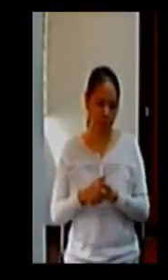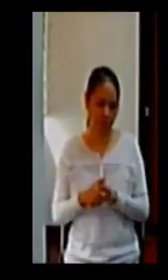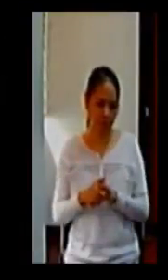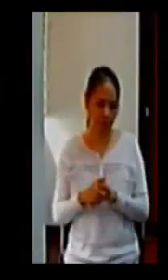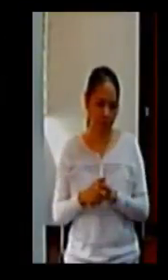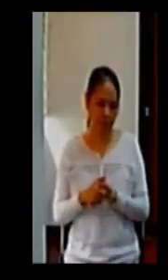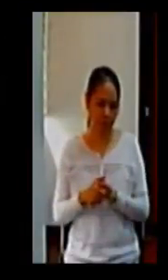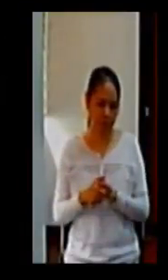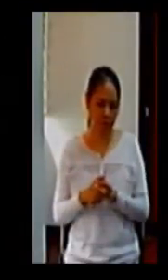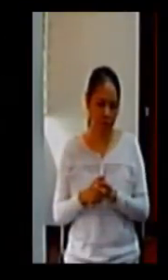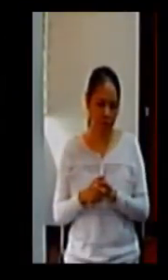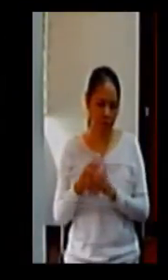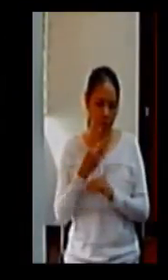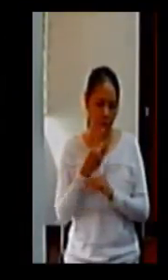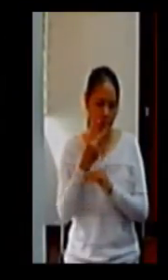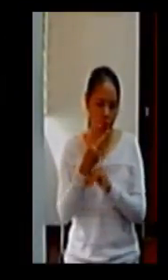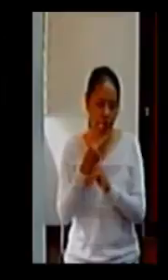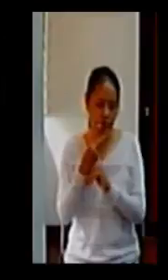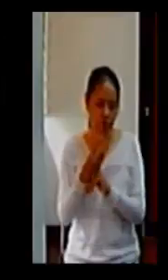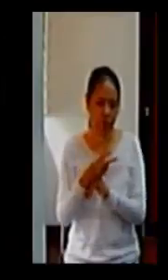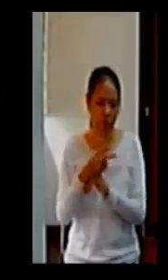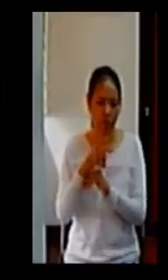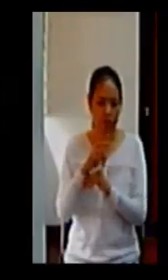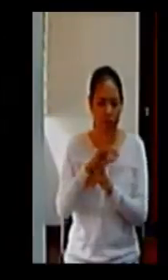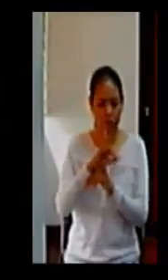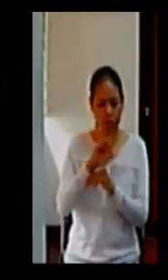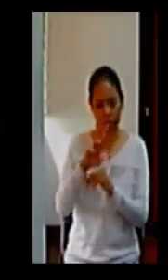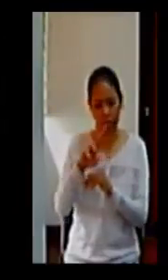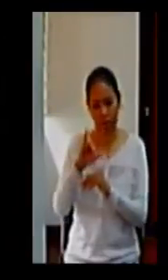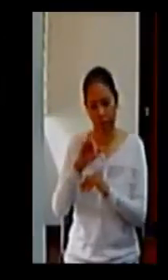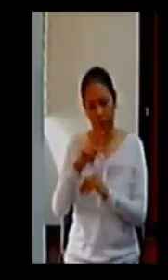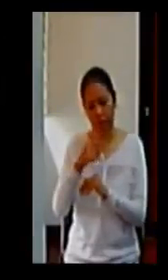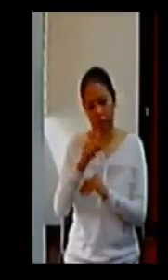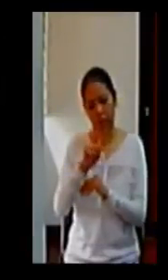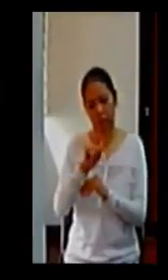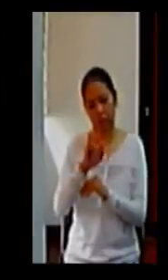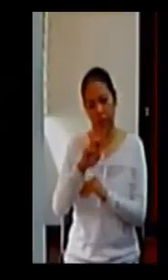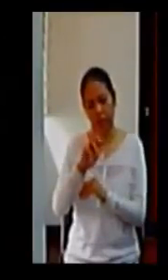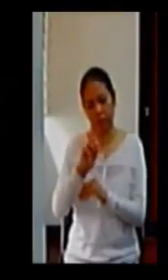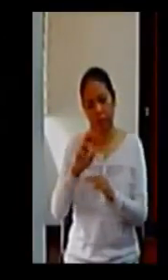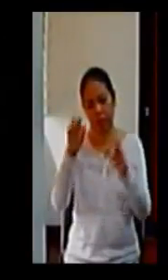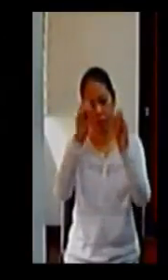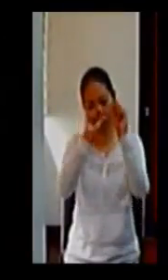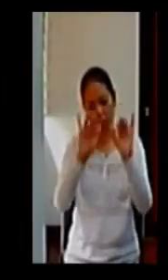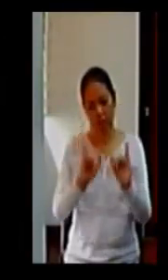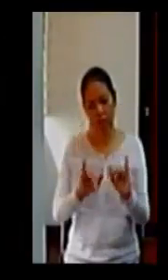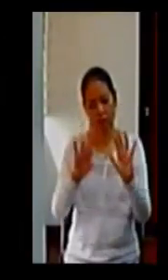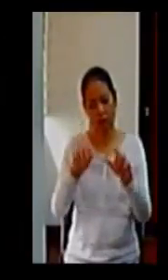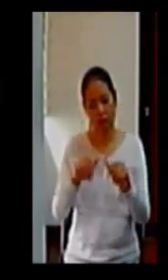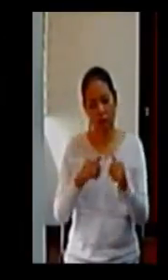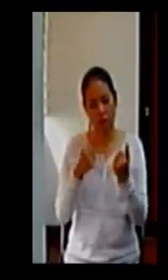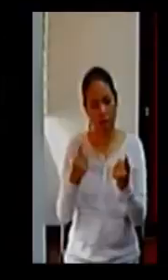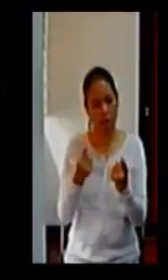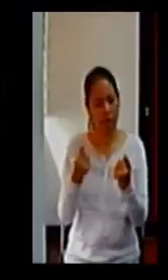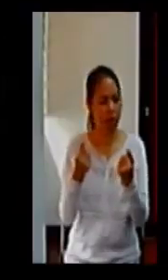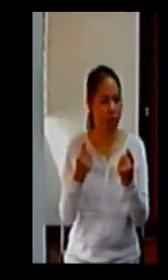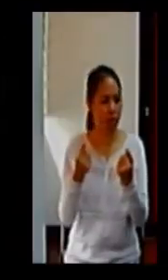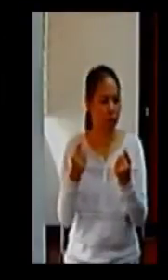the communal irrigation systems and how they're being addressed, the documentation of the rice